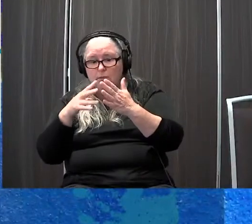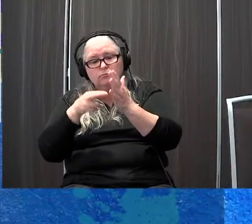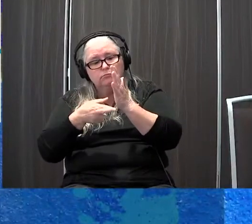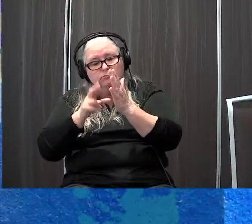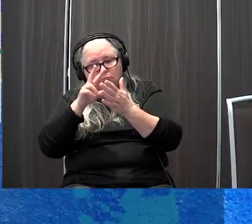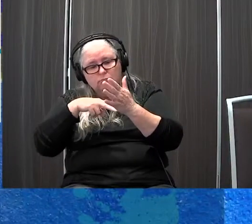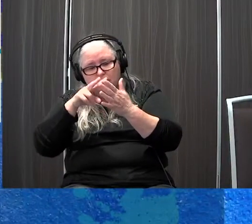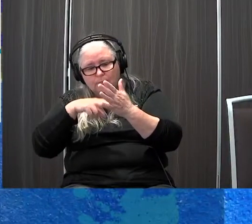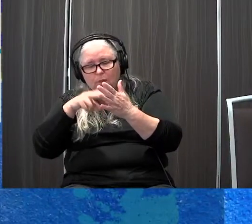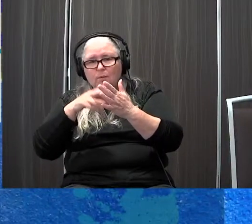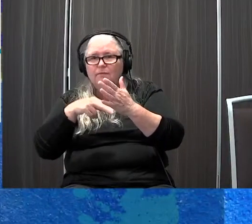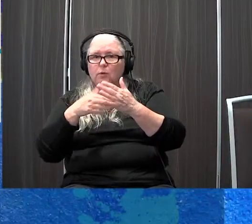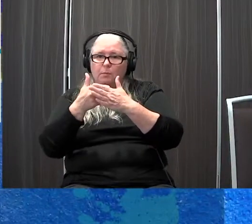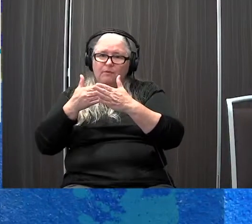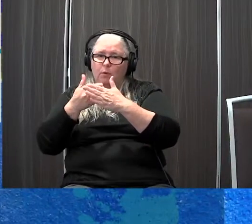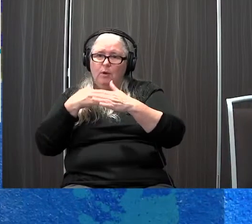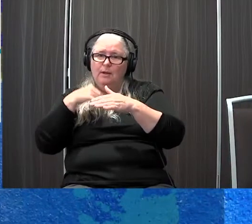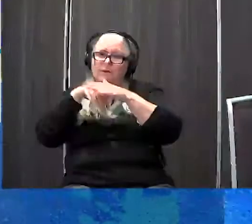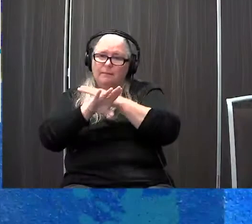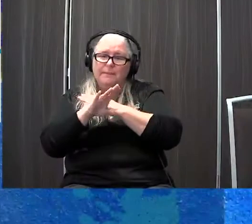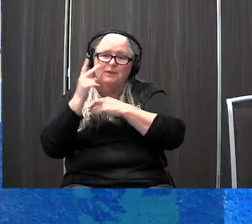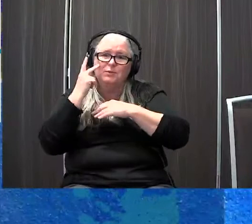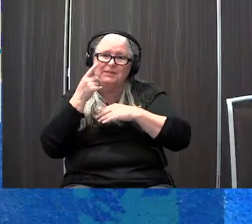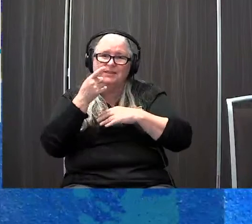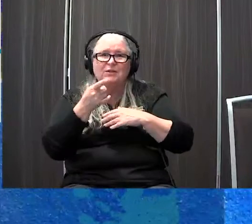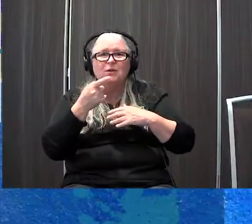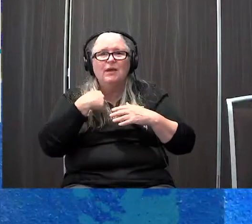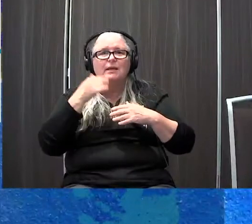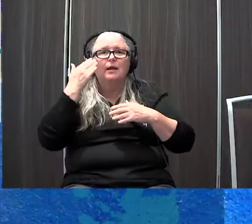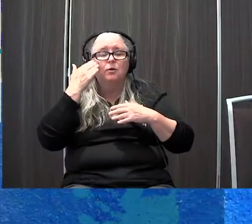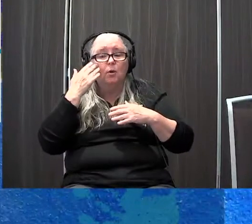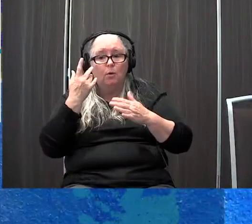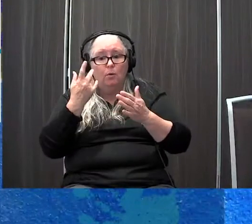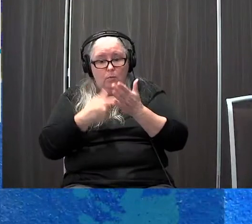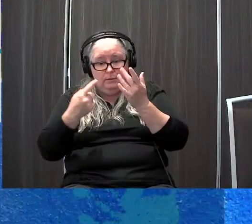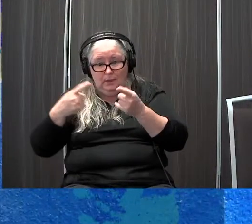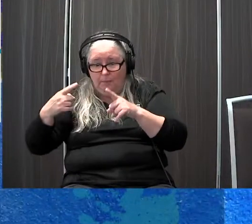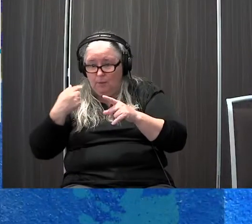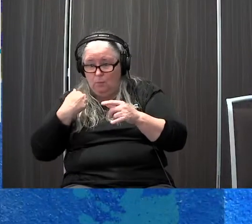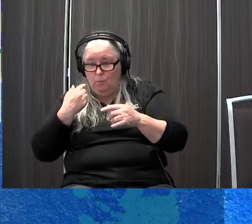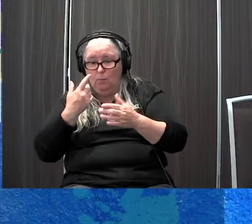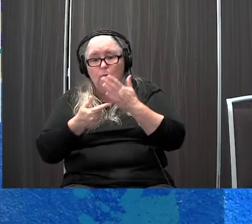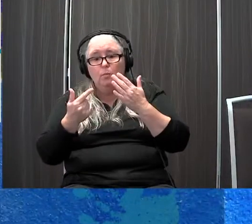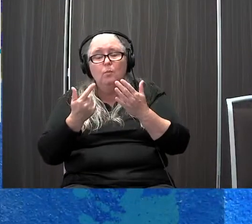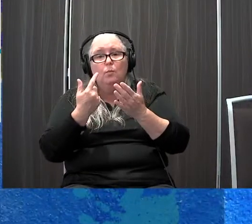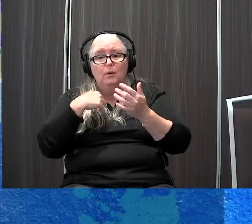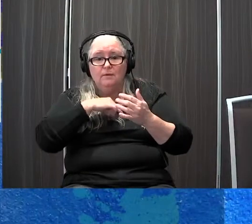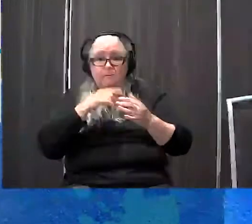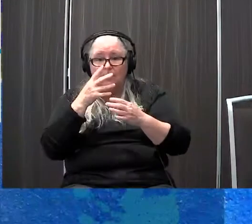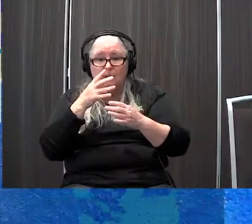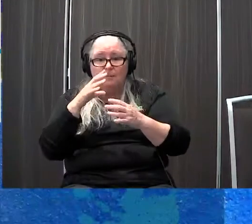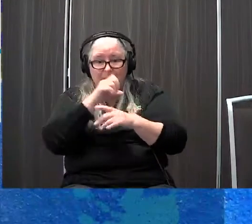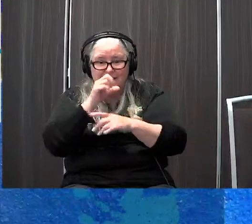health issues and things have occurred, thinking through that health checklist, that what have we missed, and making sure we link you to